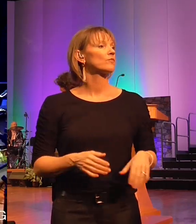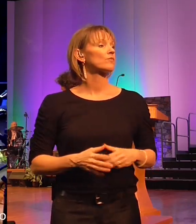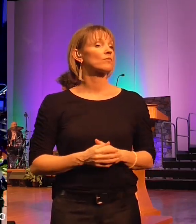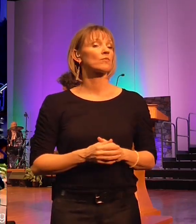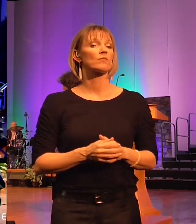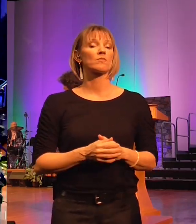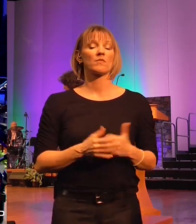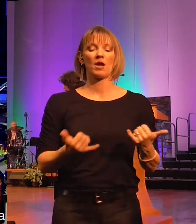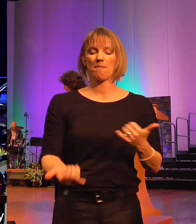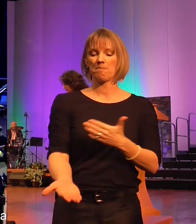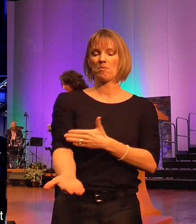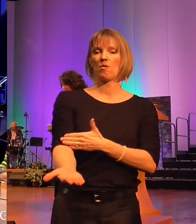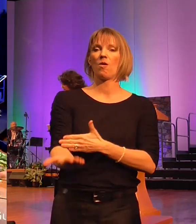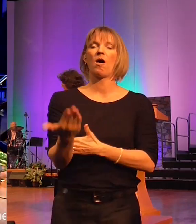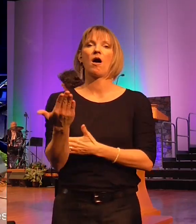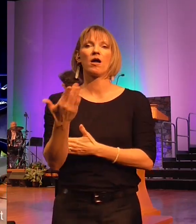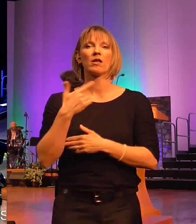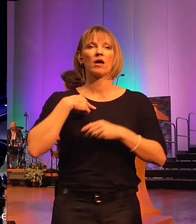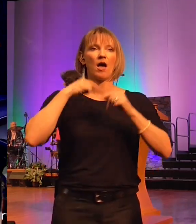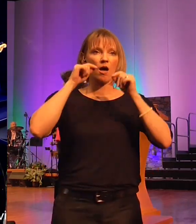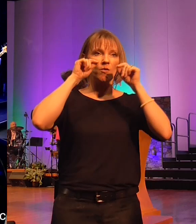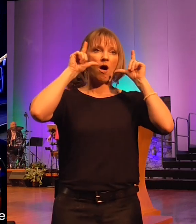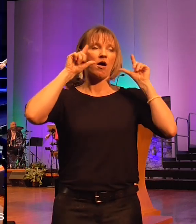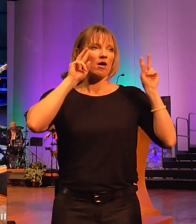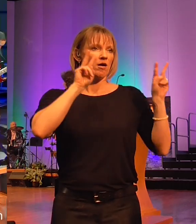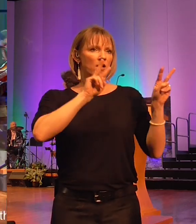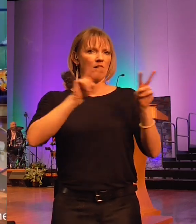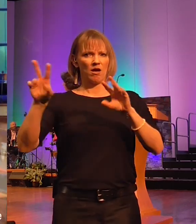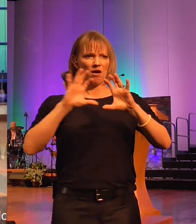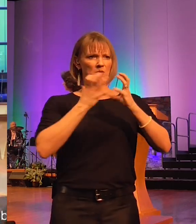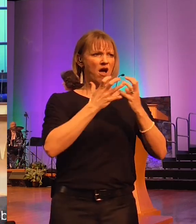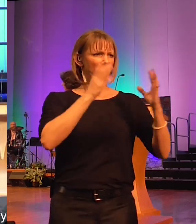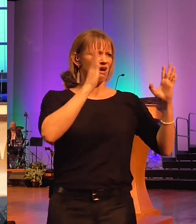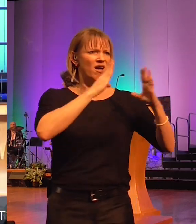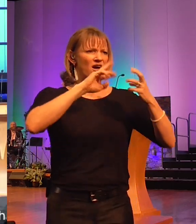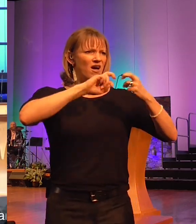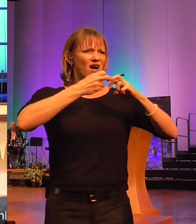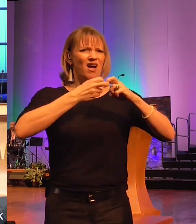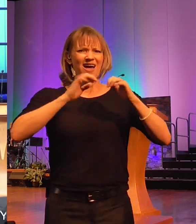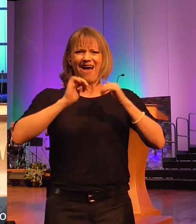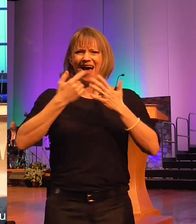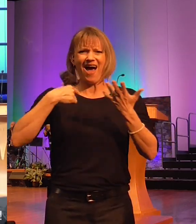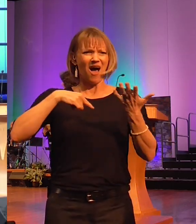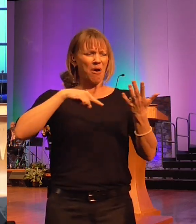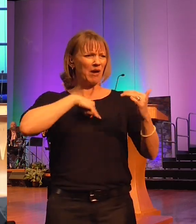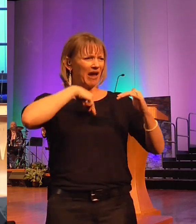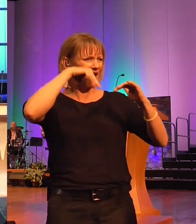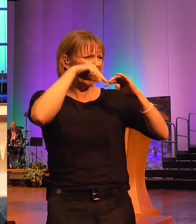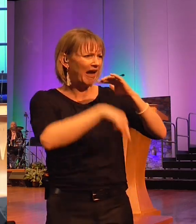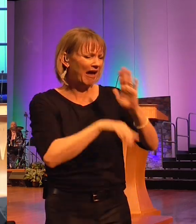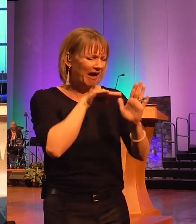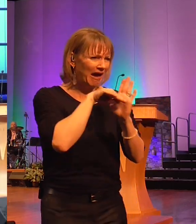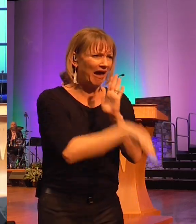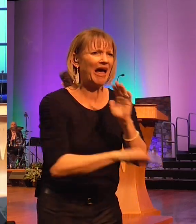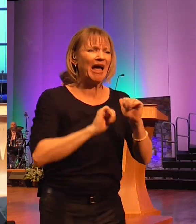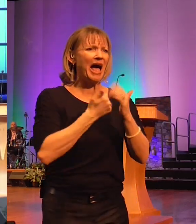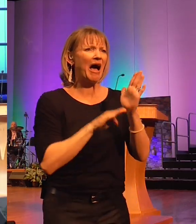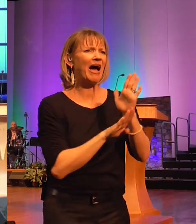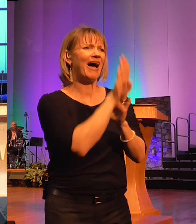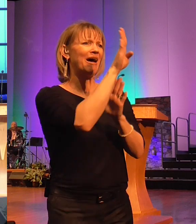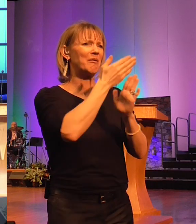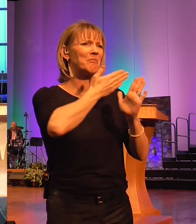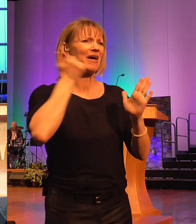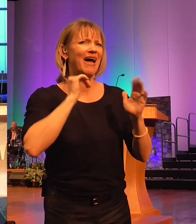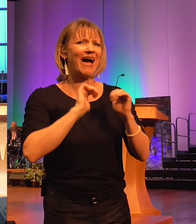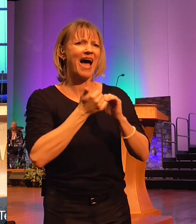I woke up this morning, saw a world full of trouble. Now I thought, how we ever get so far down, and how's it ever gonna turn